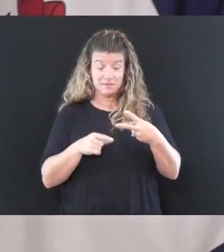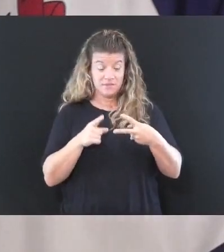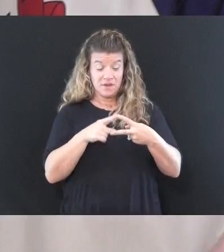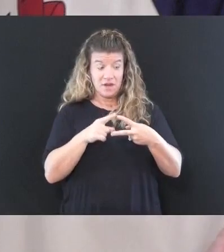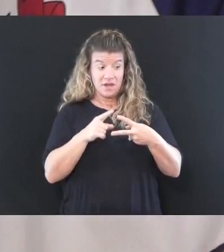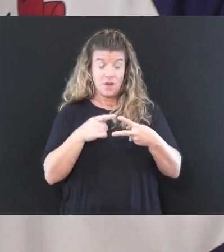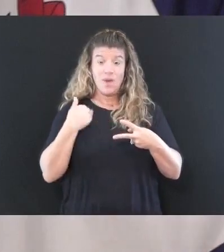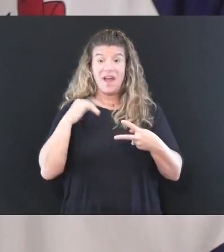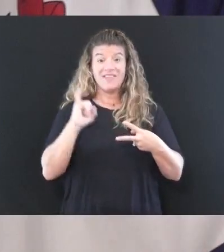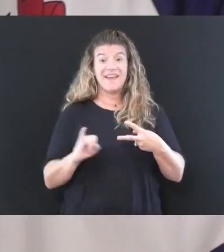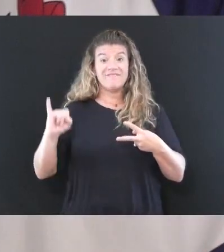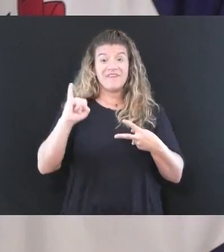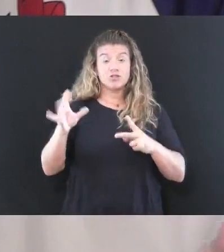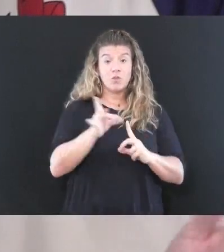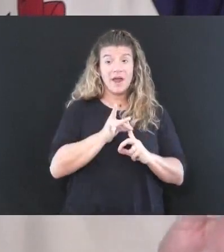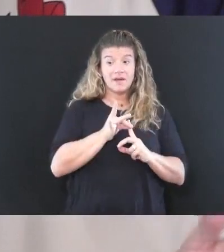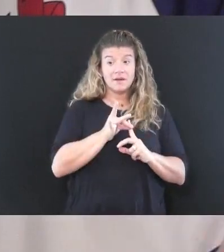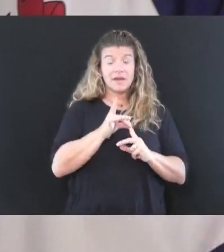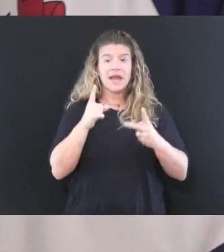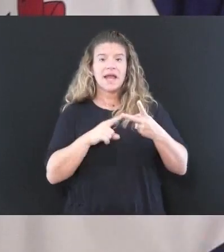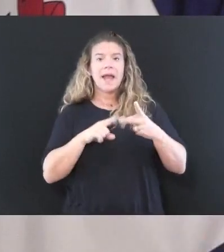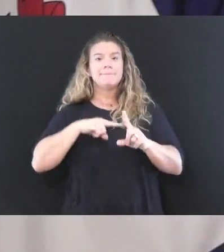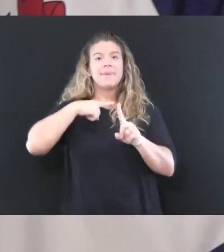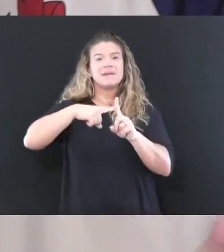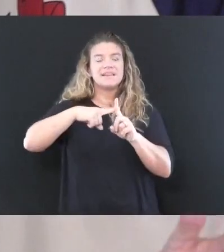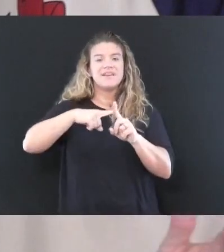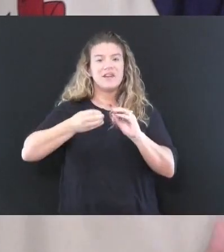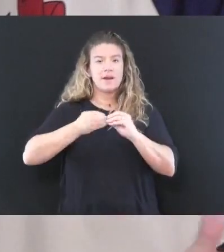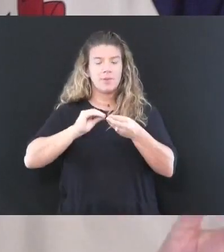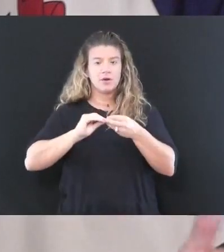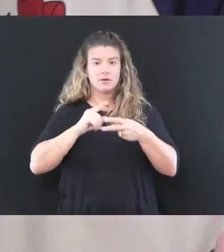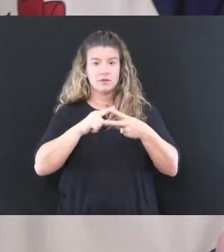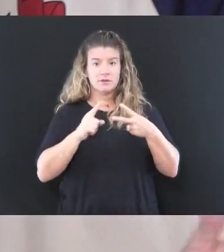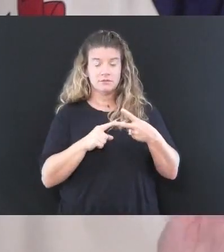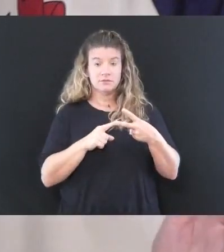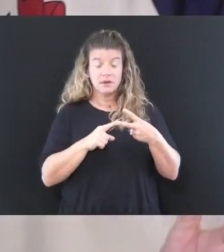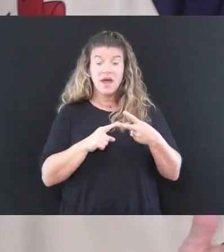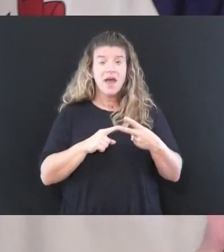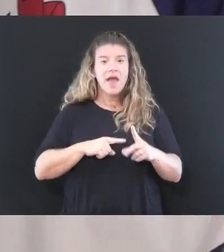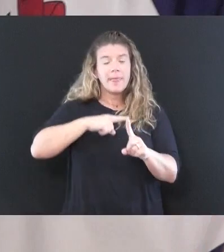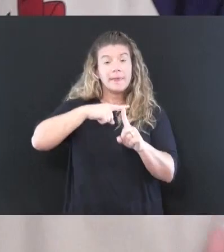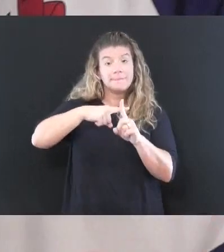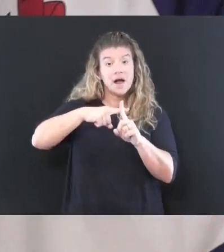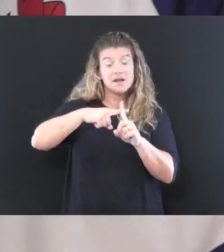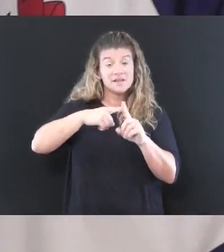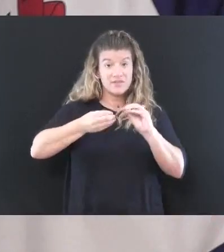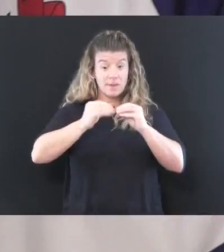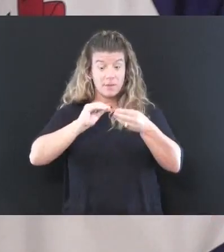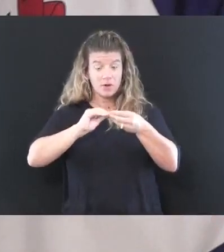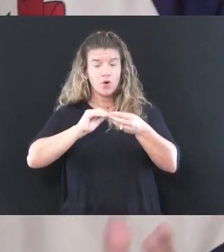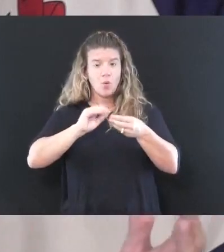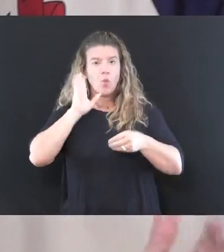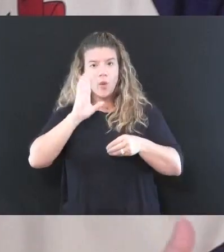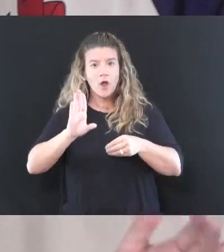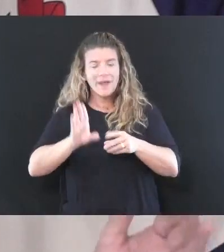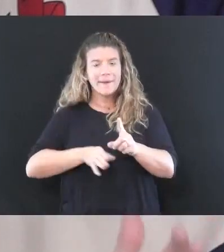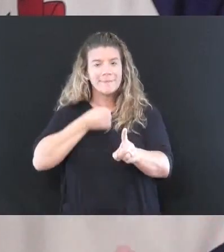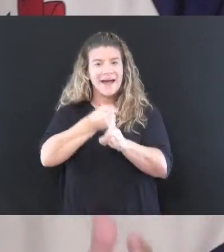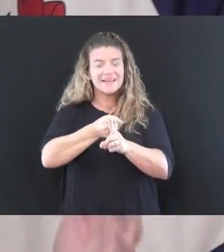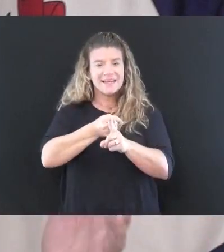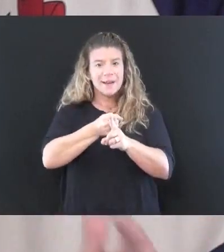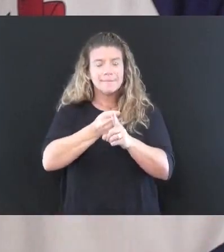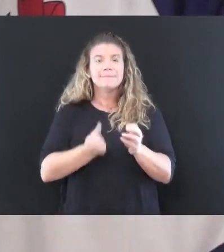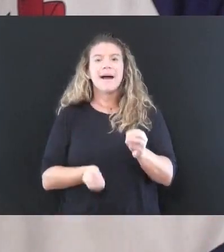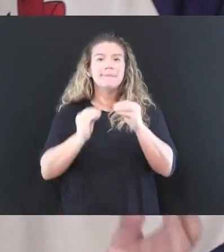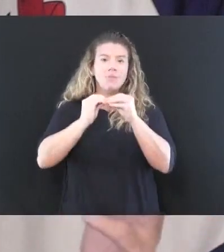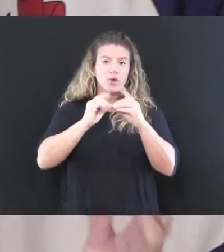infection rate and the positivity rate. The positivity rate will really move by the additional testing. I